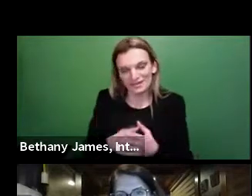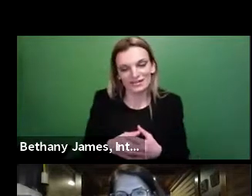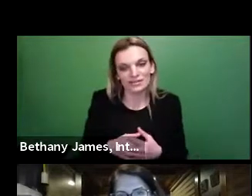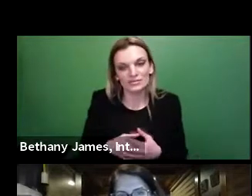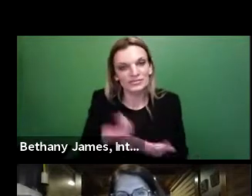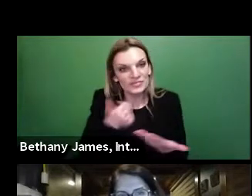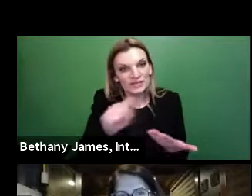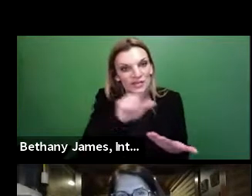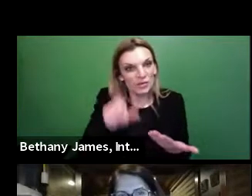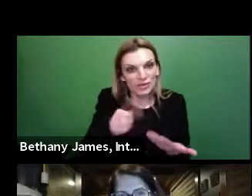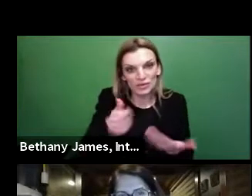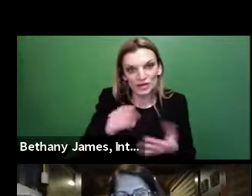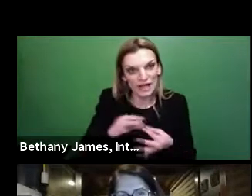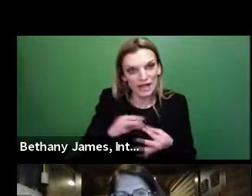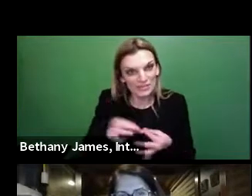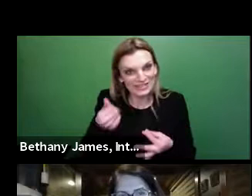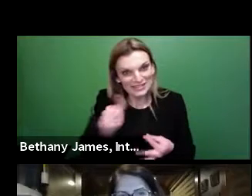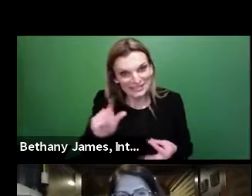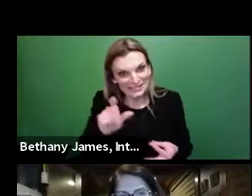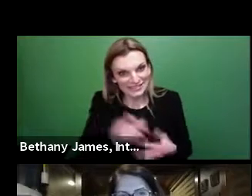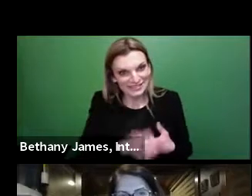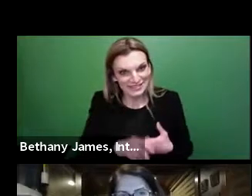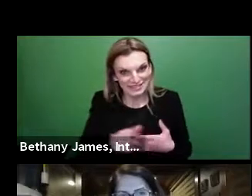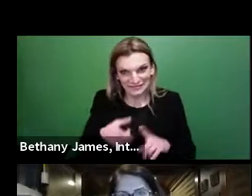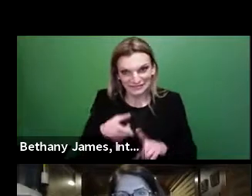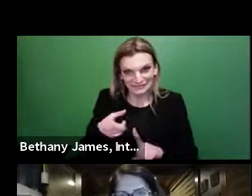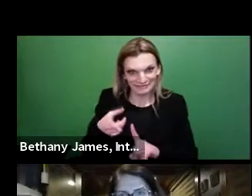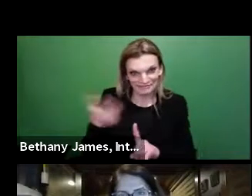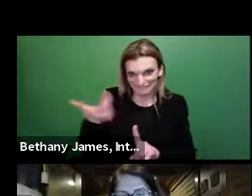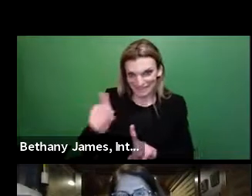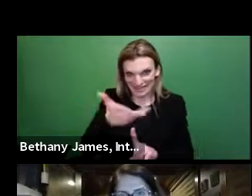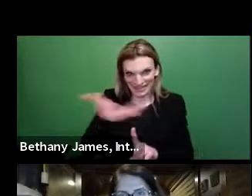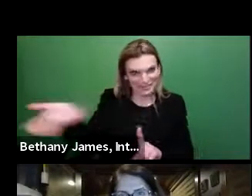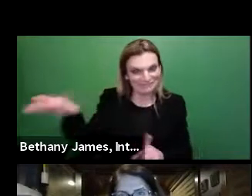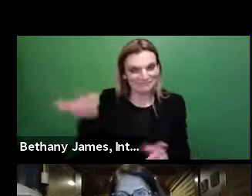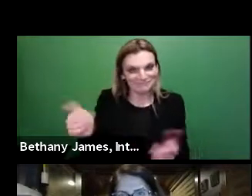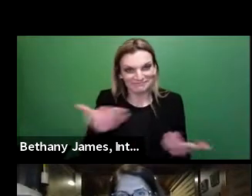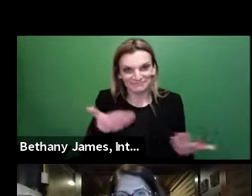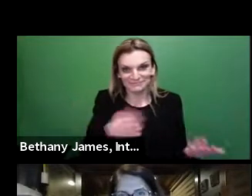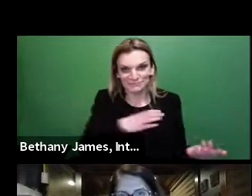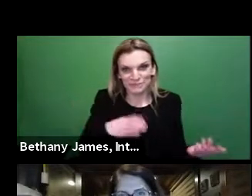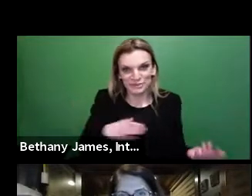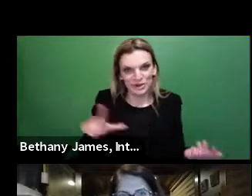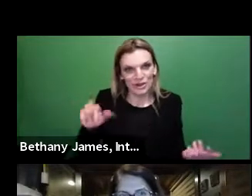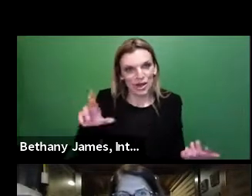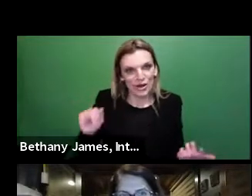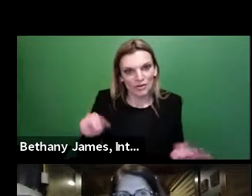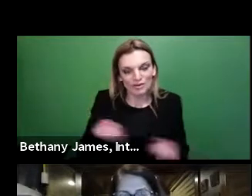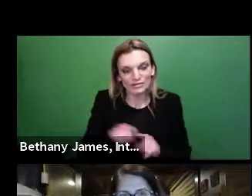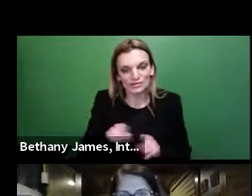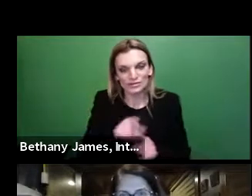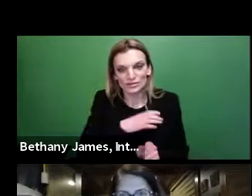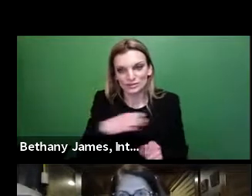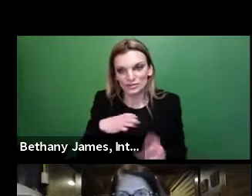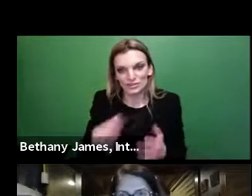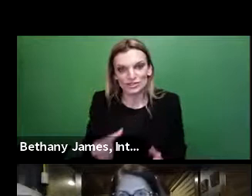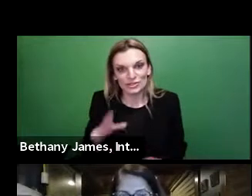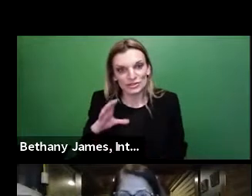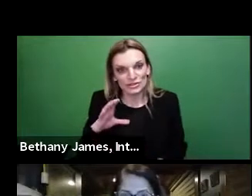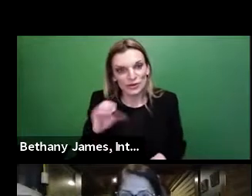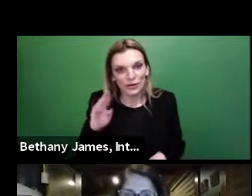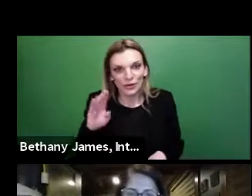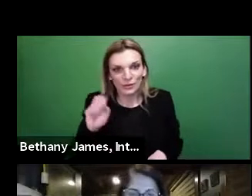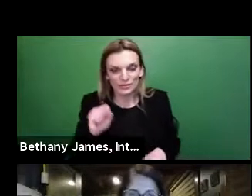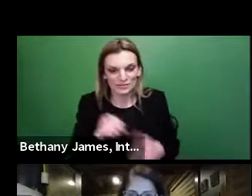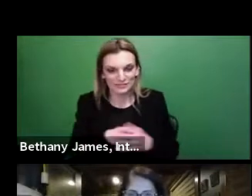Any questions or comments from Civil Rights Commissioners? Commissioner Lara, and then Commissioner Combs. Yes, Commissioner